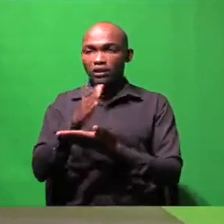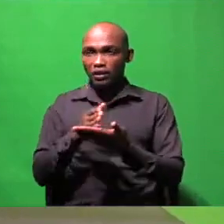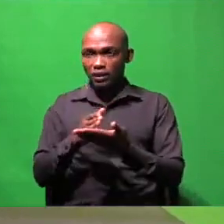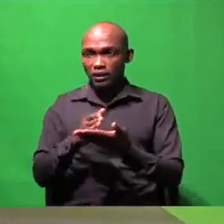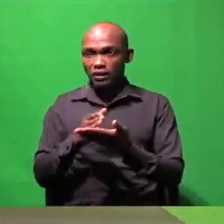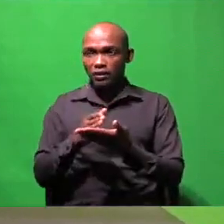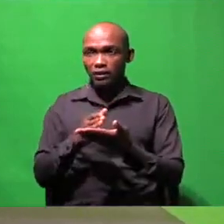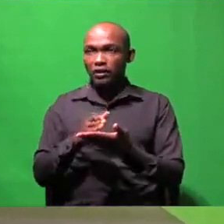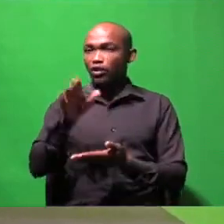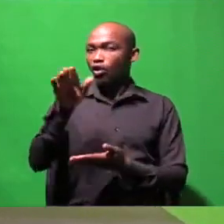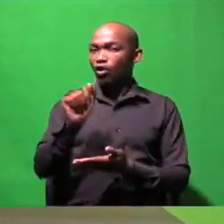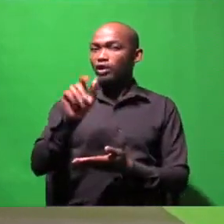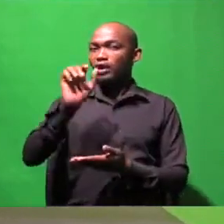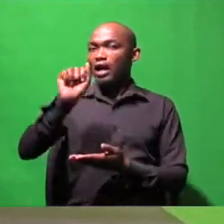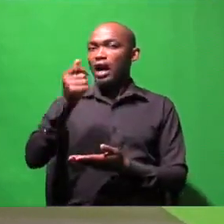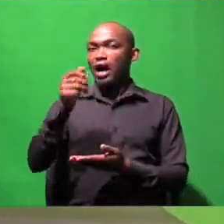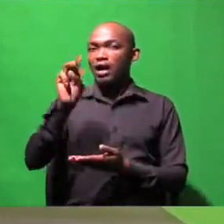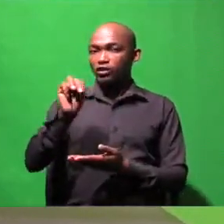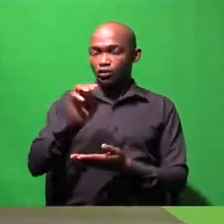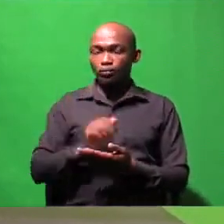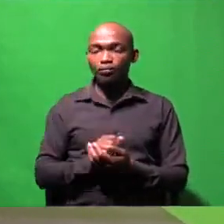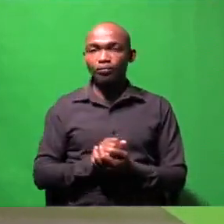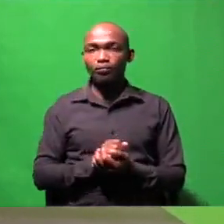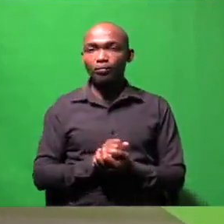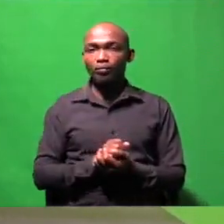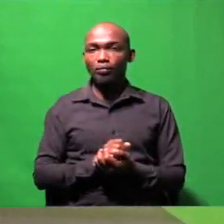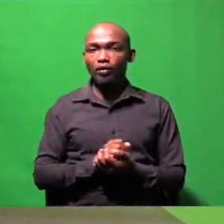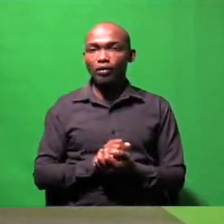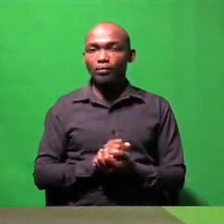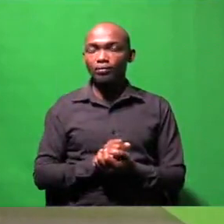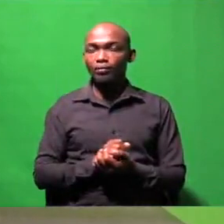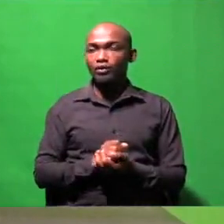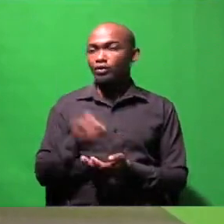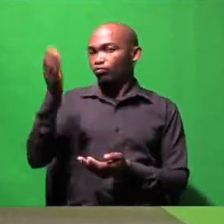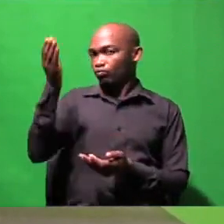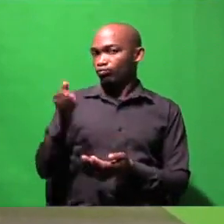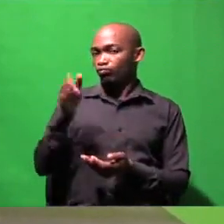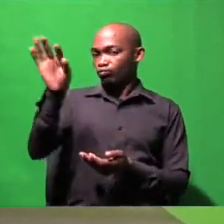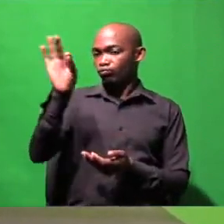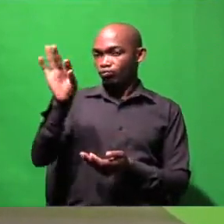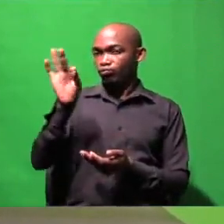Matter comprises of small particles called atom.